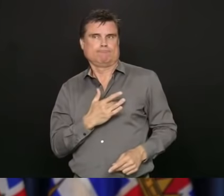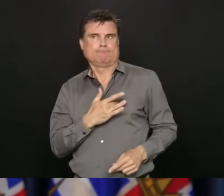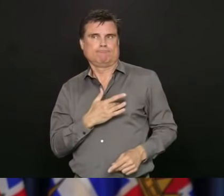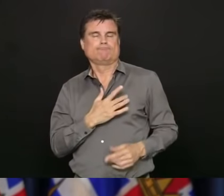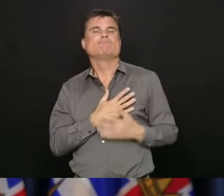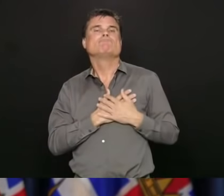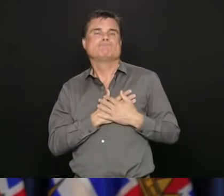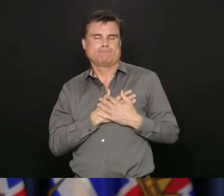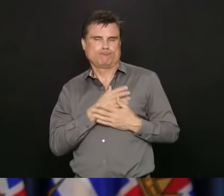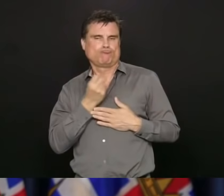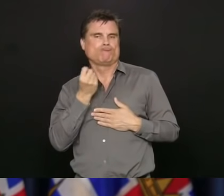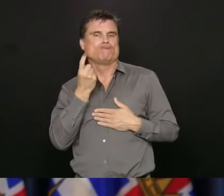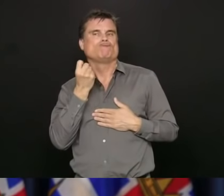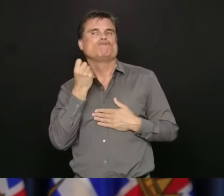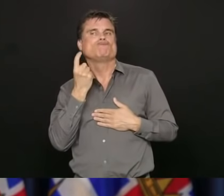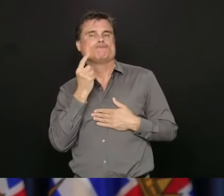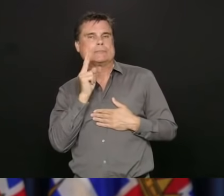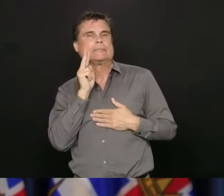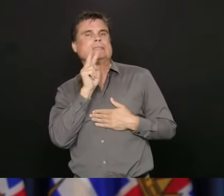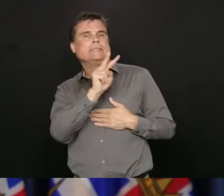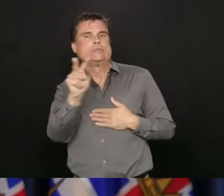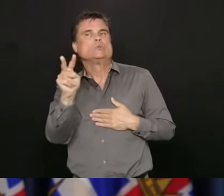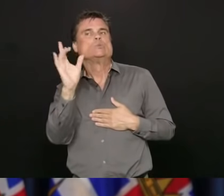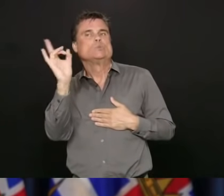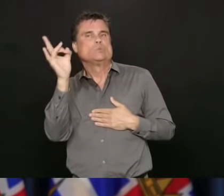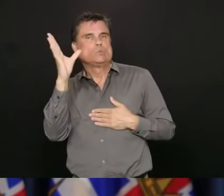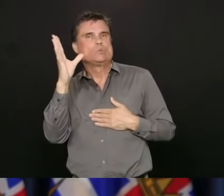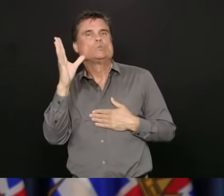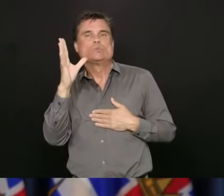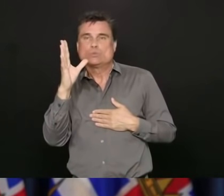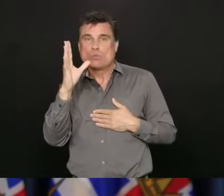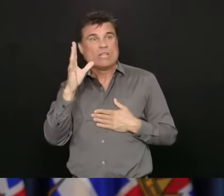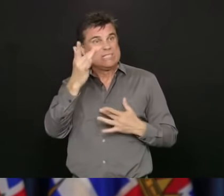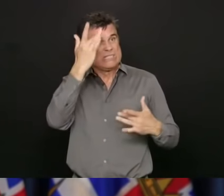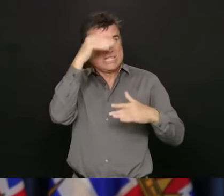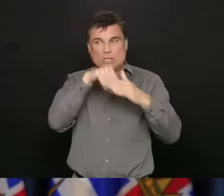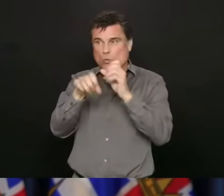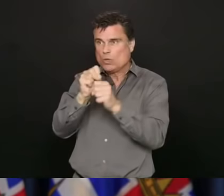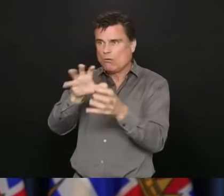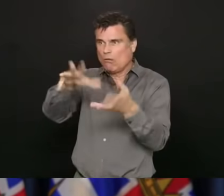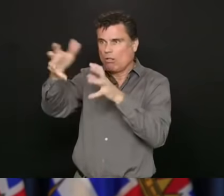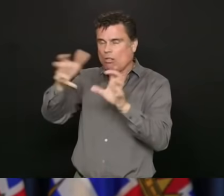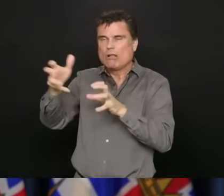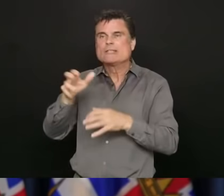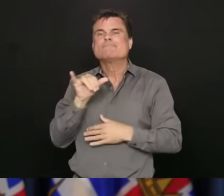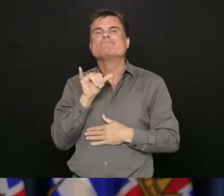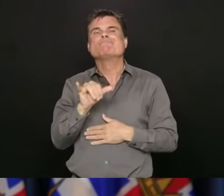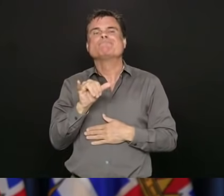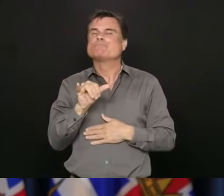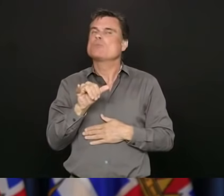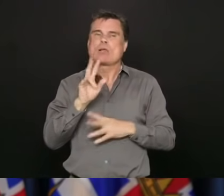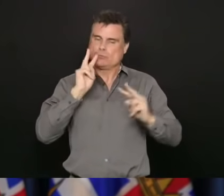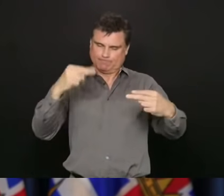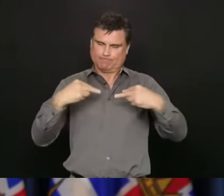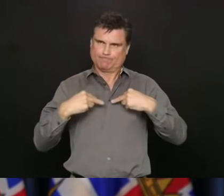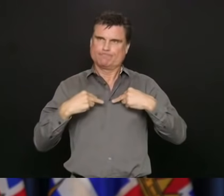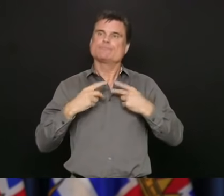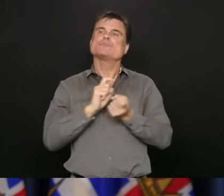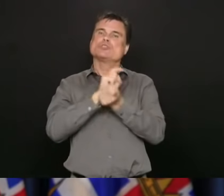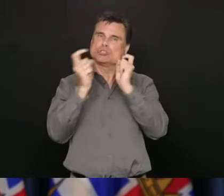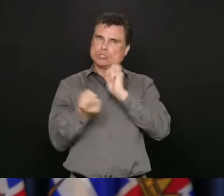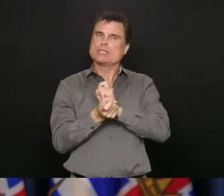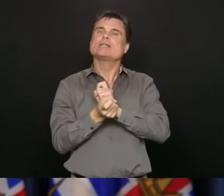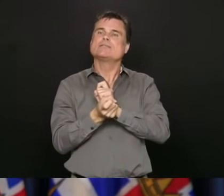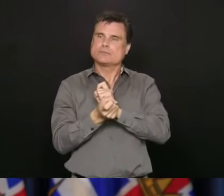as a benchmark for our behavior going forward with each other. Bonnie talks about being calm, she talks about being safe, and